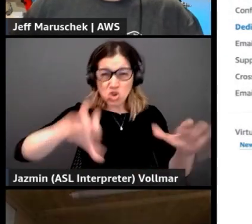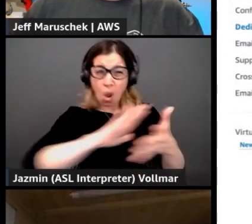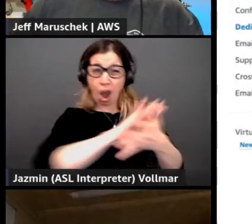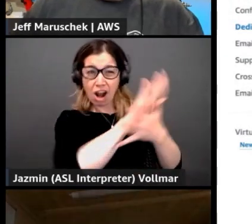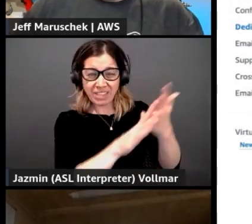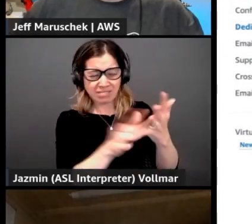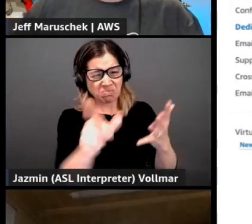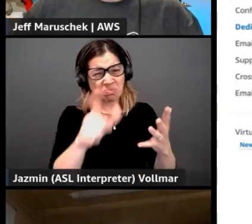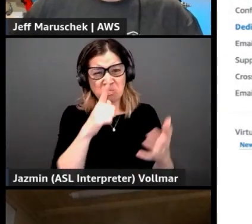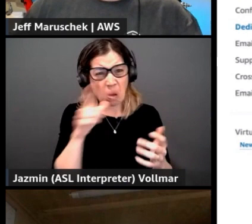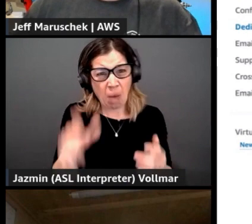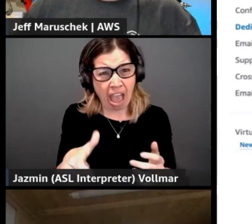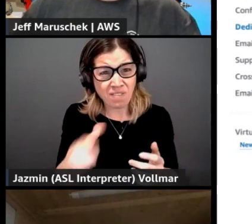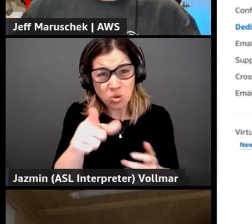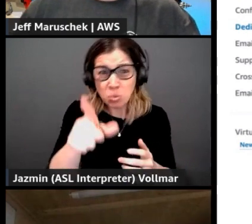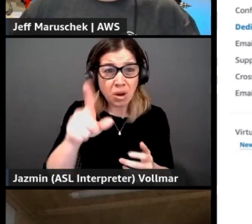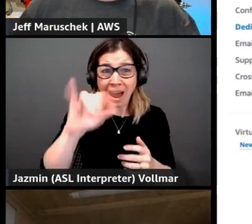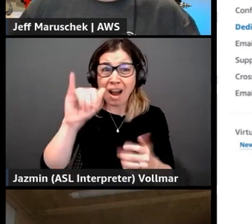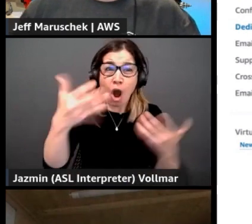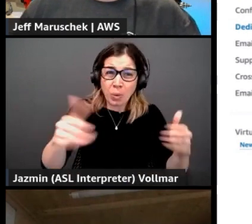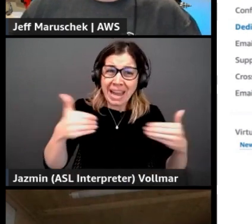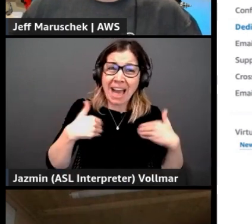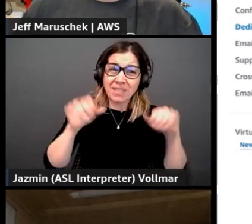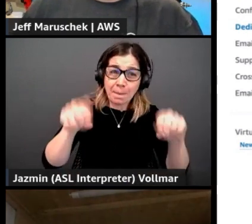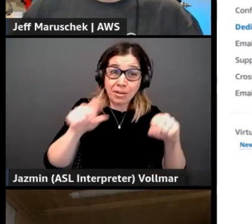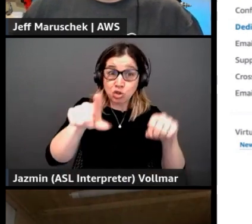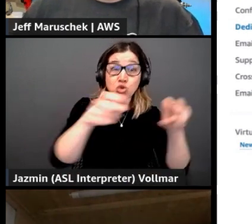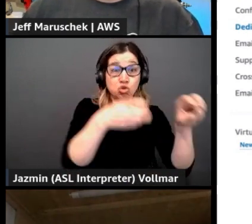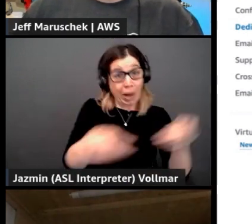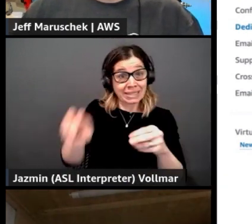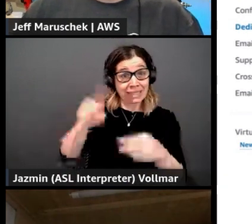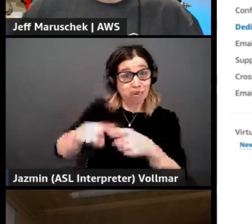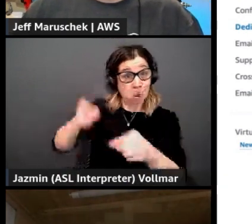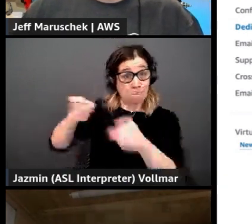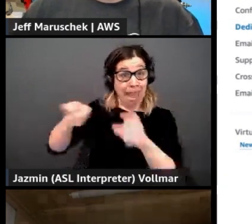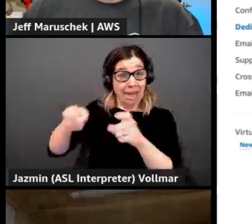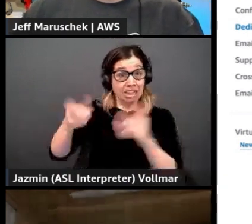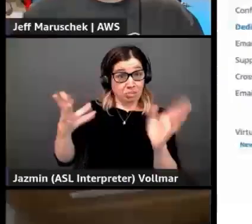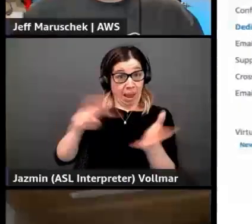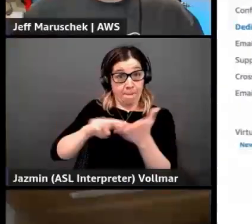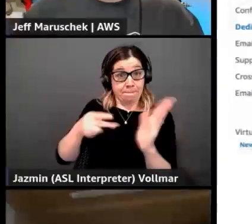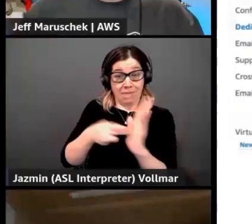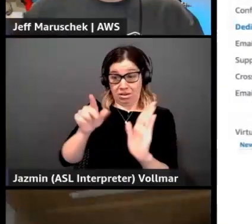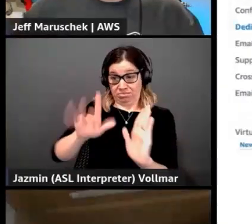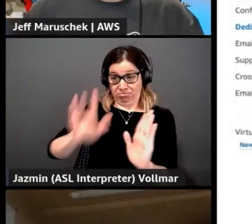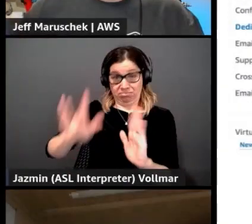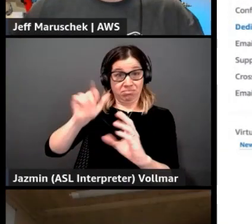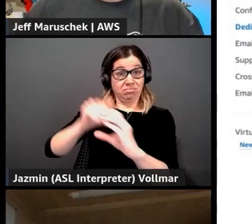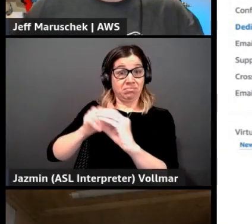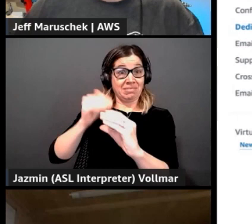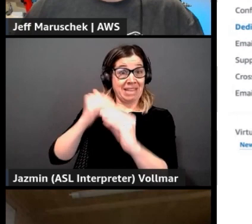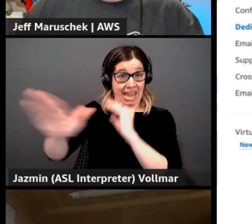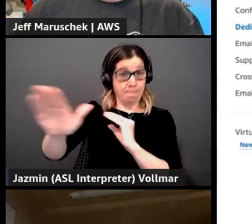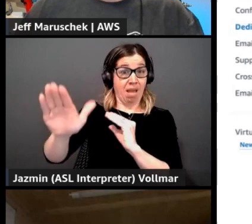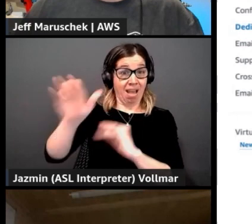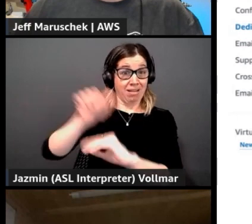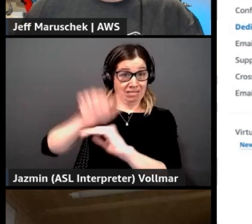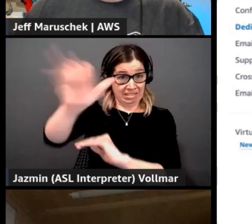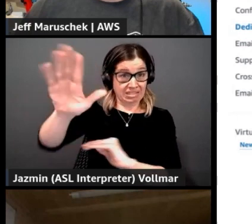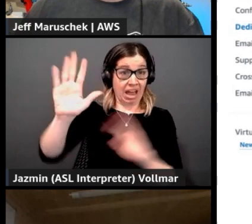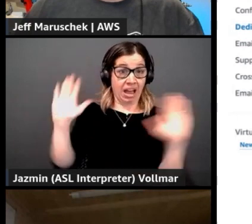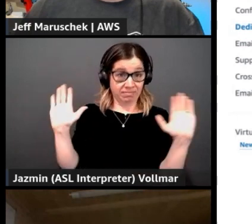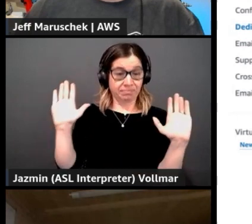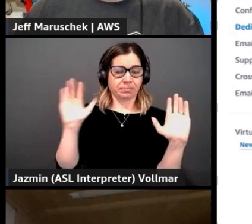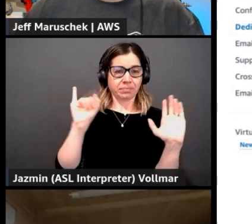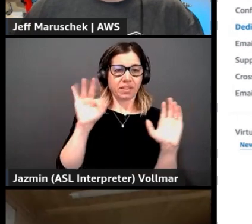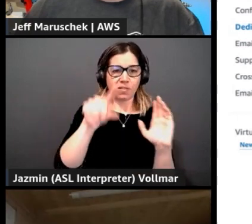So when you transition to managed, what you're doing now is just saying, I don't need to do. I'll just send it. I'll send my email to that. If you have any queuing or